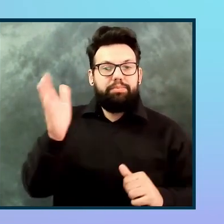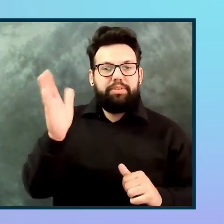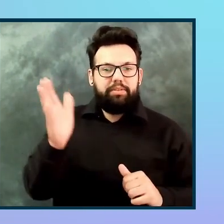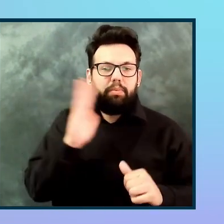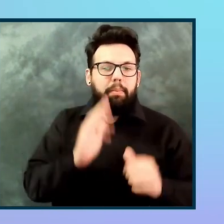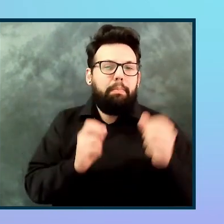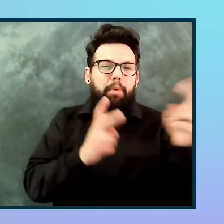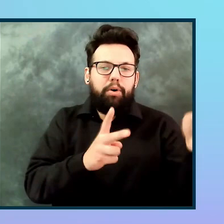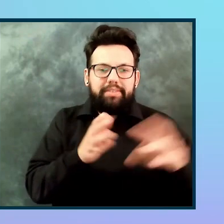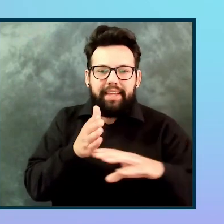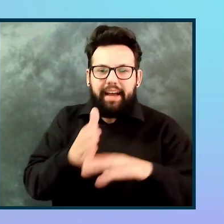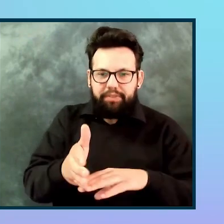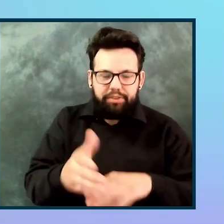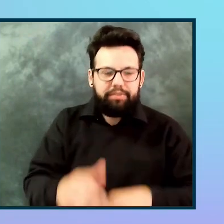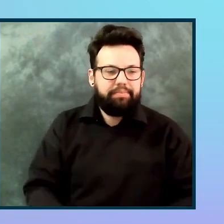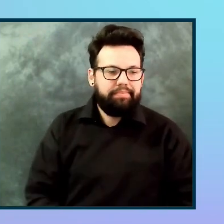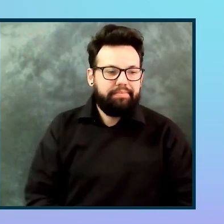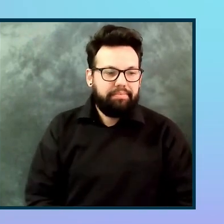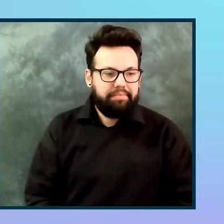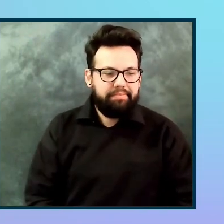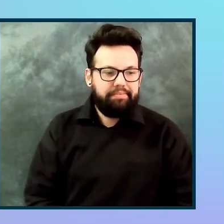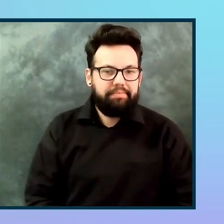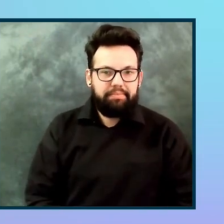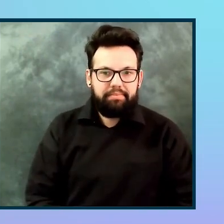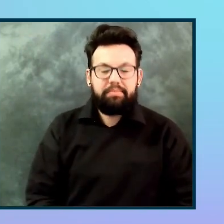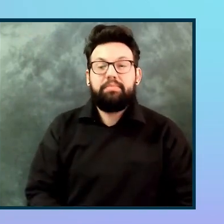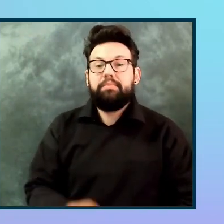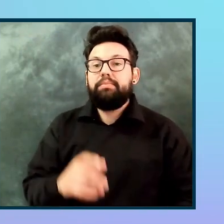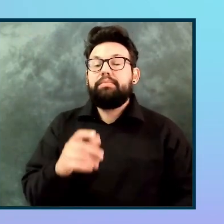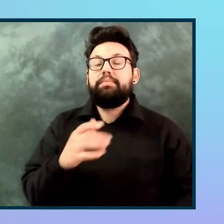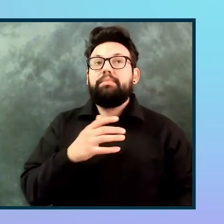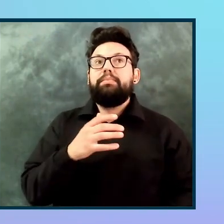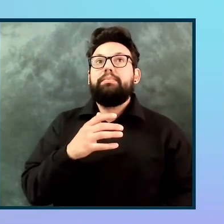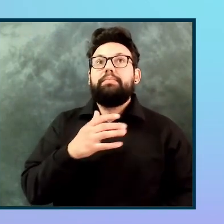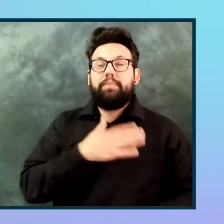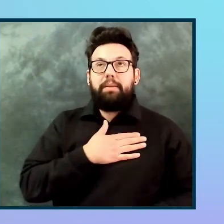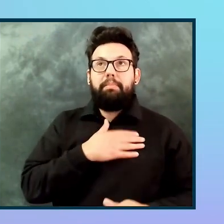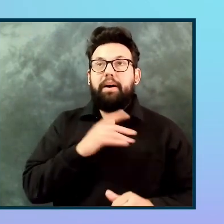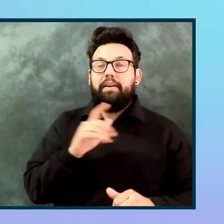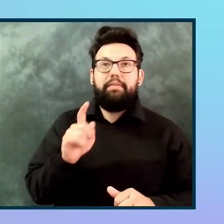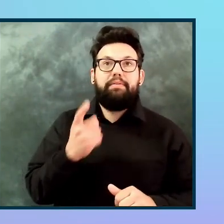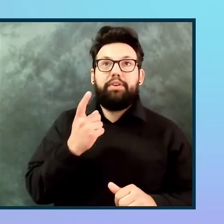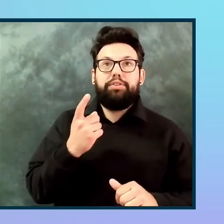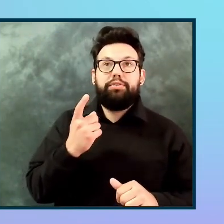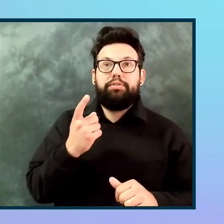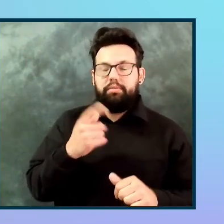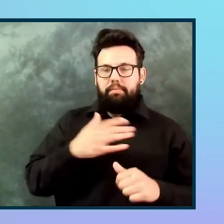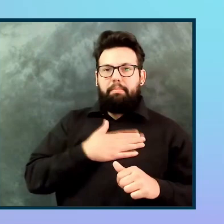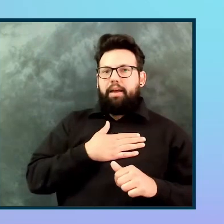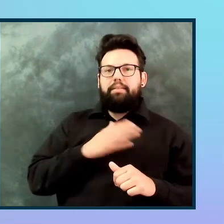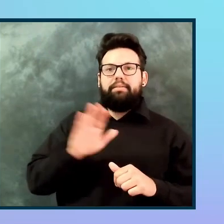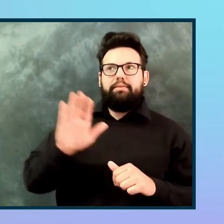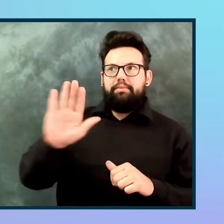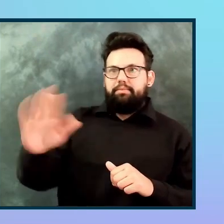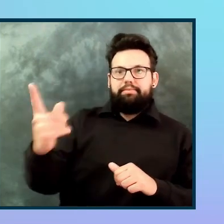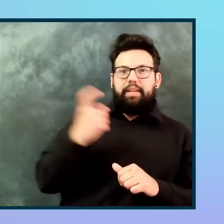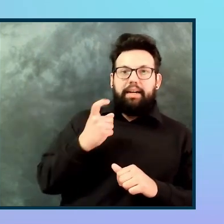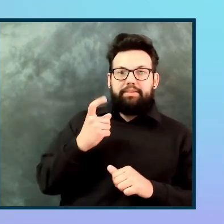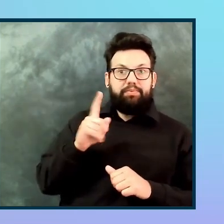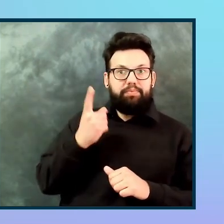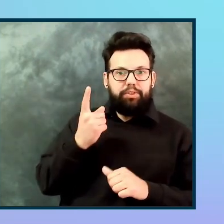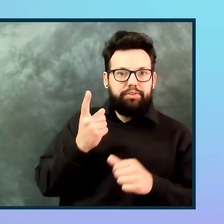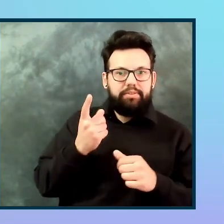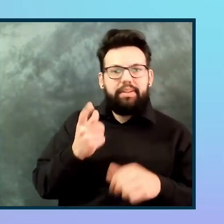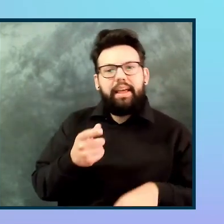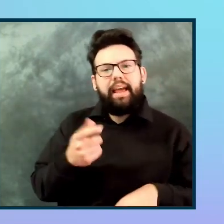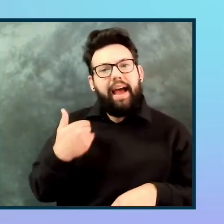So I apologize for that inconvenience. So the first question that I wanted to cover is there any strategy